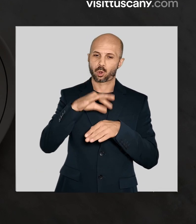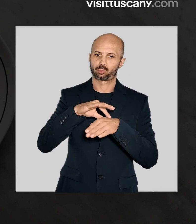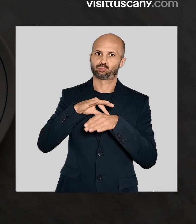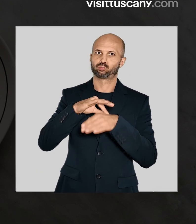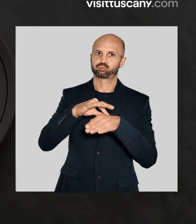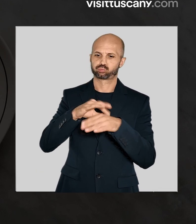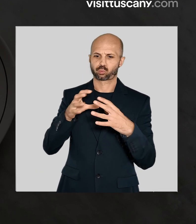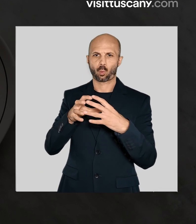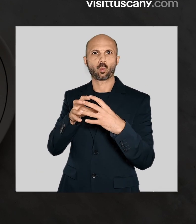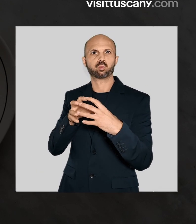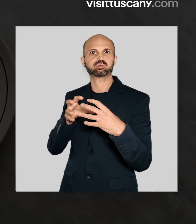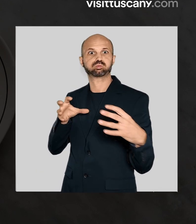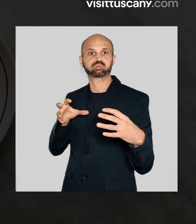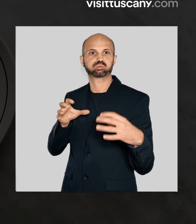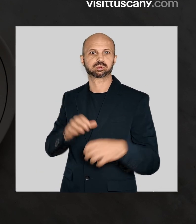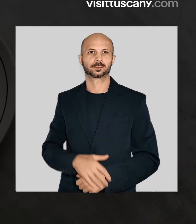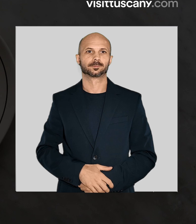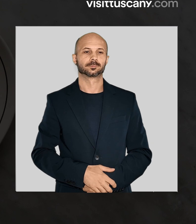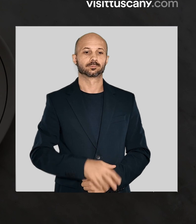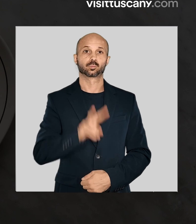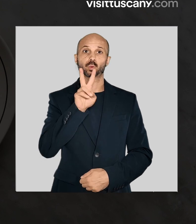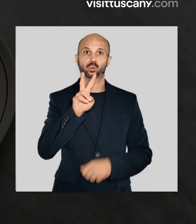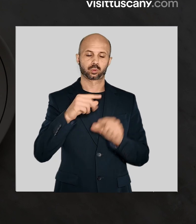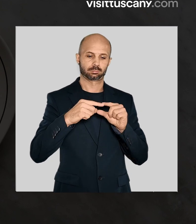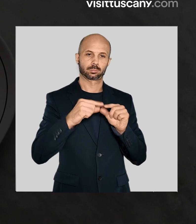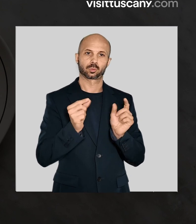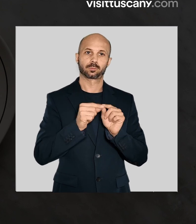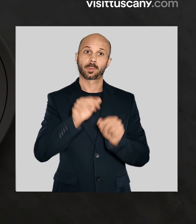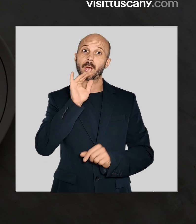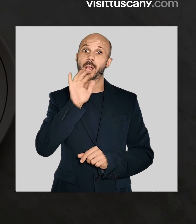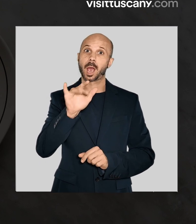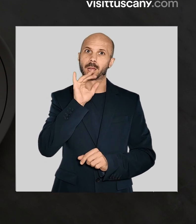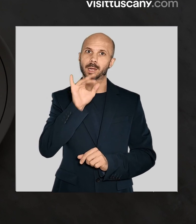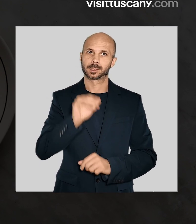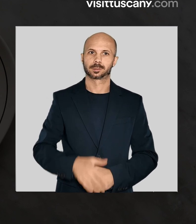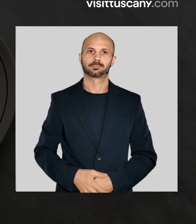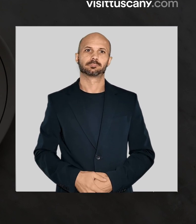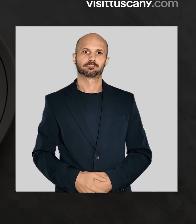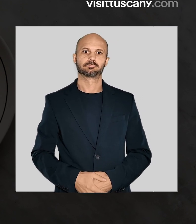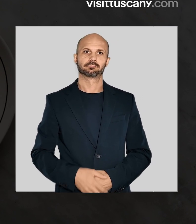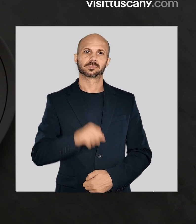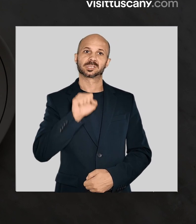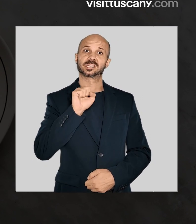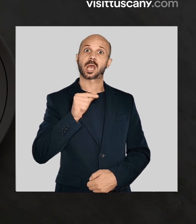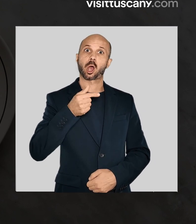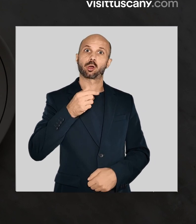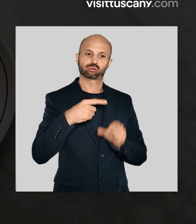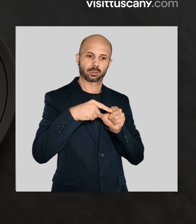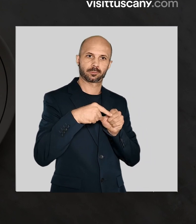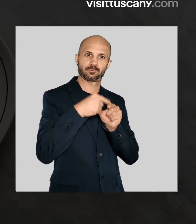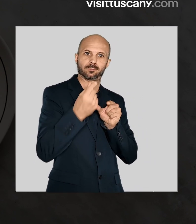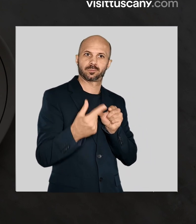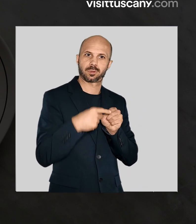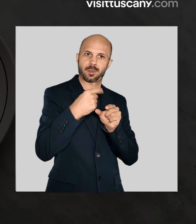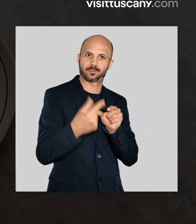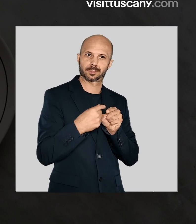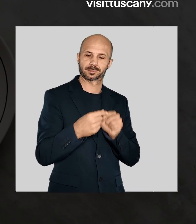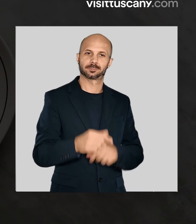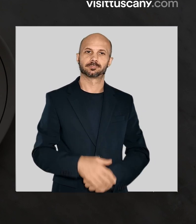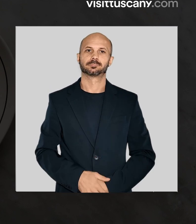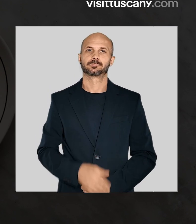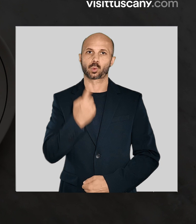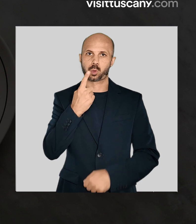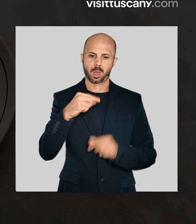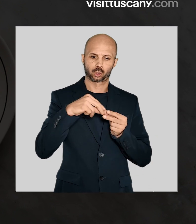Arista alla Fiorentina. Ingredients: 800 grams of pork loin, 2 cloves of